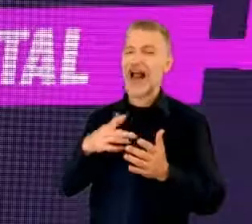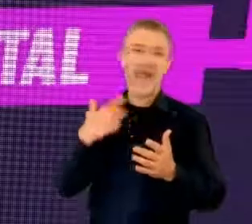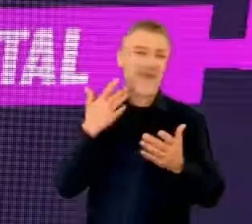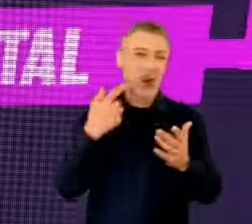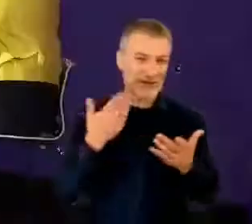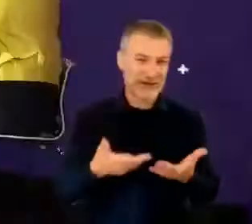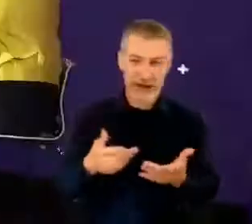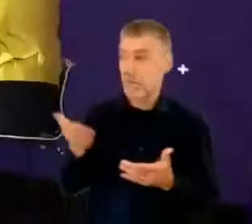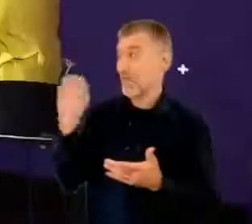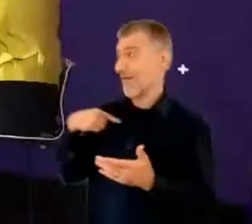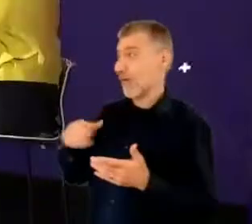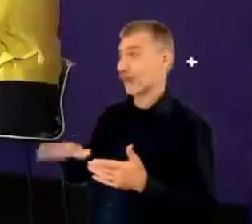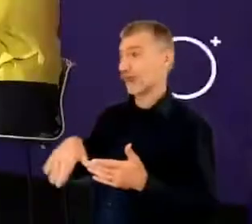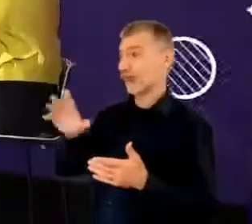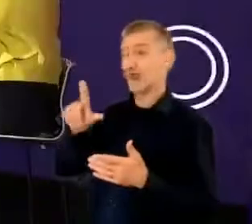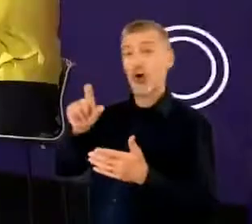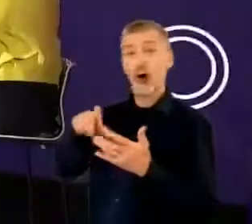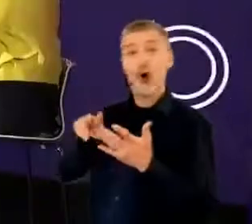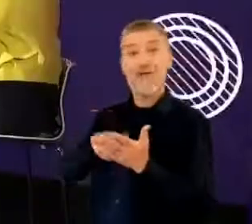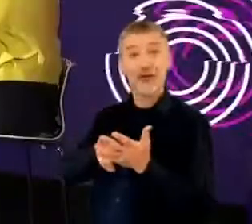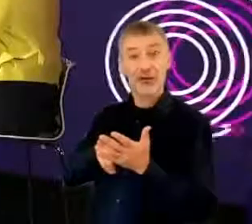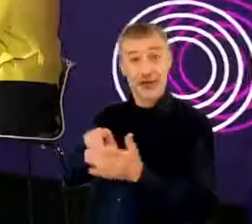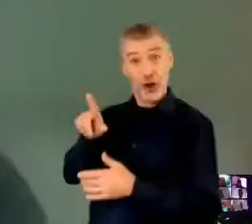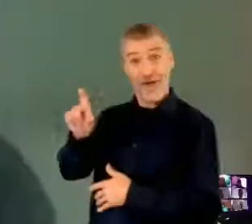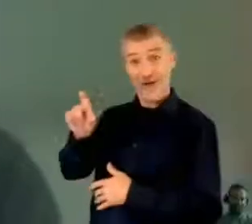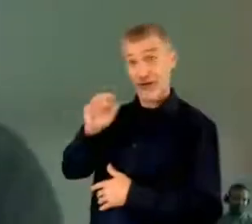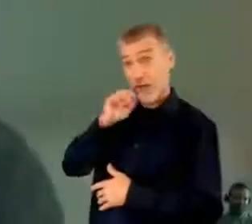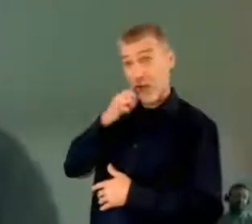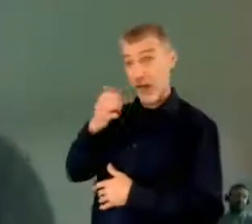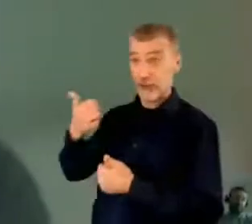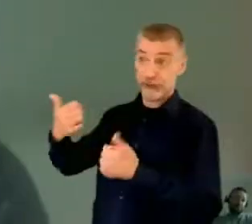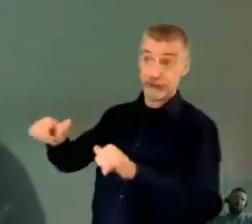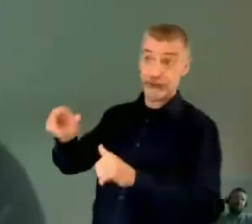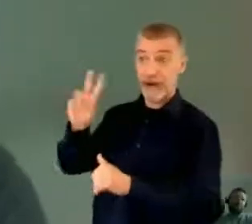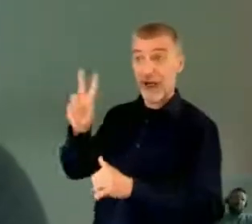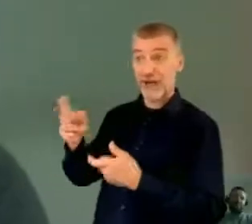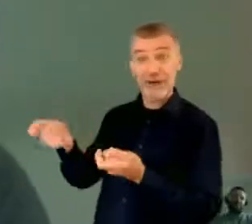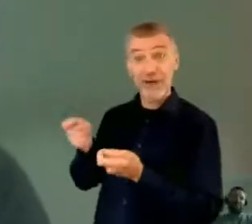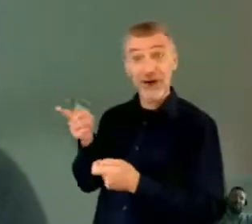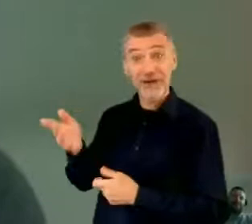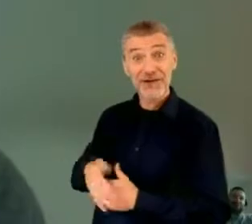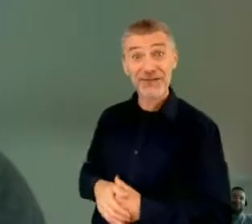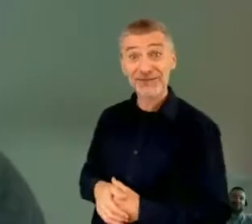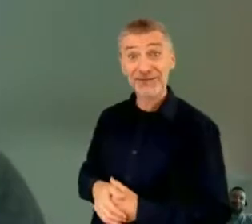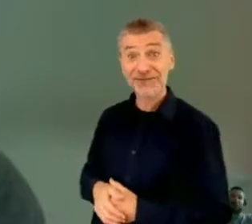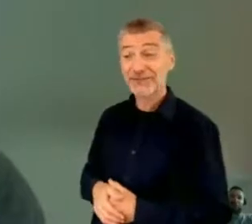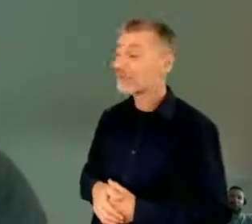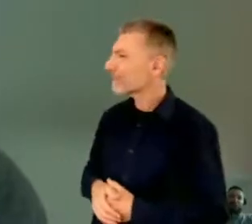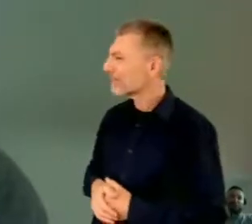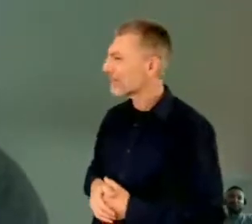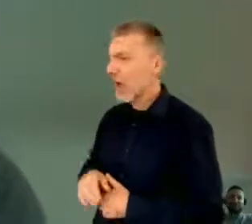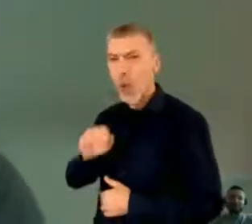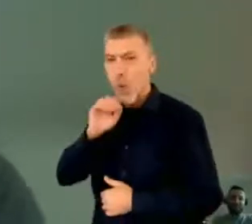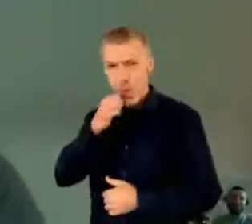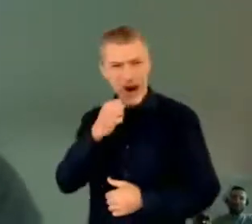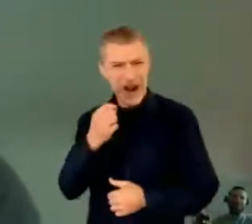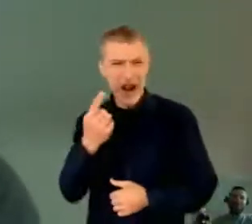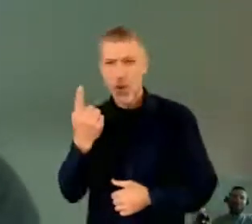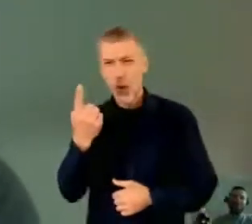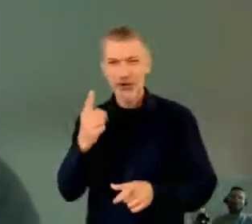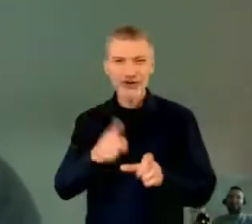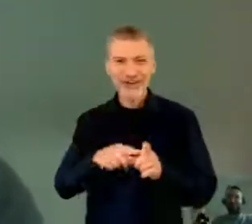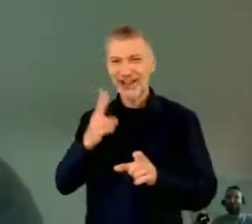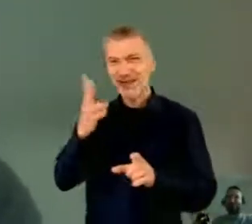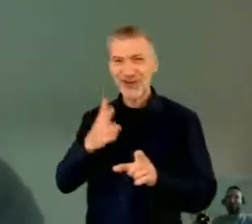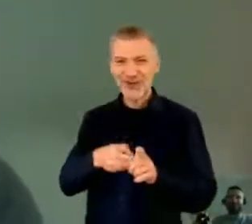Are they going to be getting these buses? At some point in the next couple of years, come on. You are going to